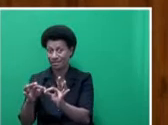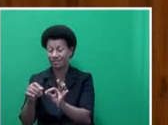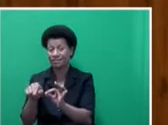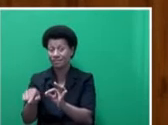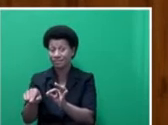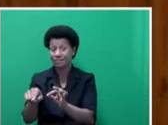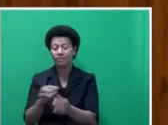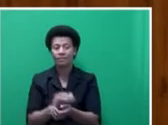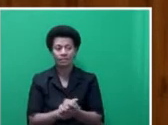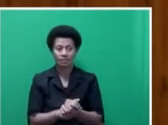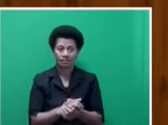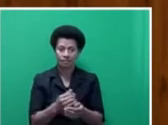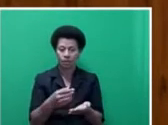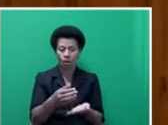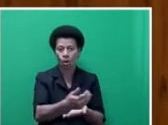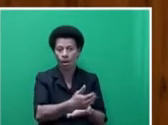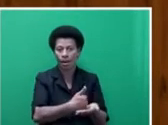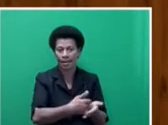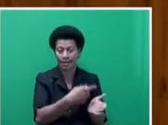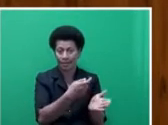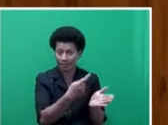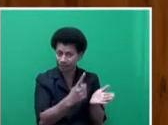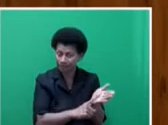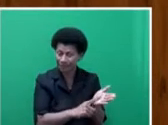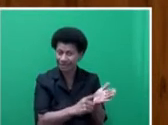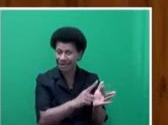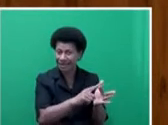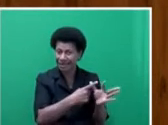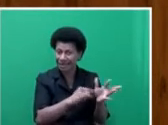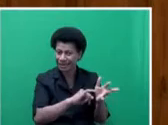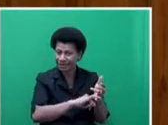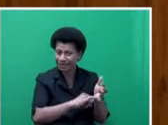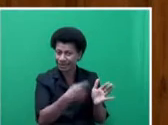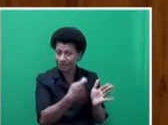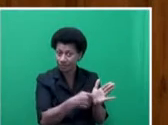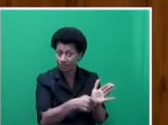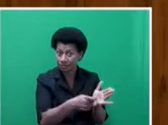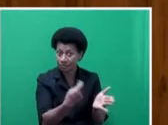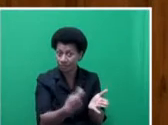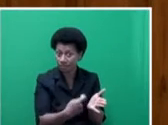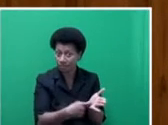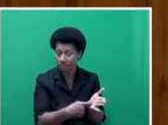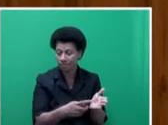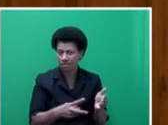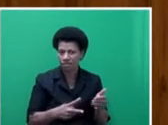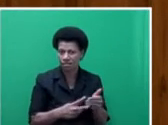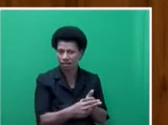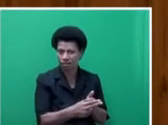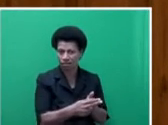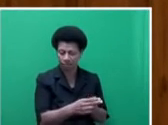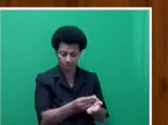the lease money from the tenants and gives the remainder to the landlord. This cut pays for the